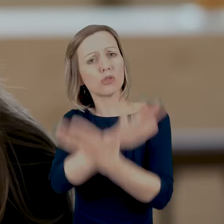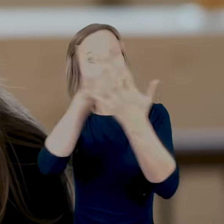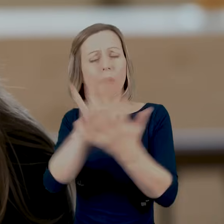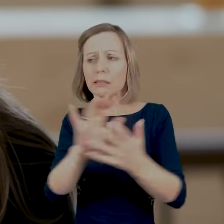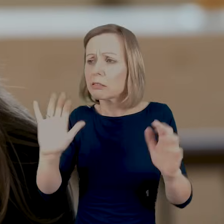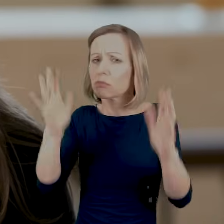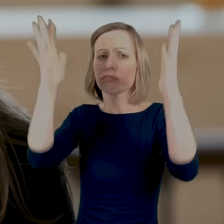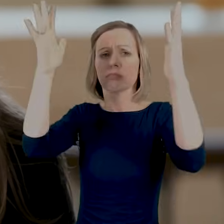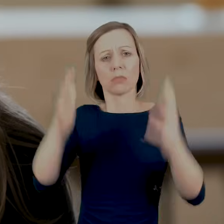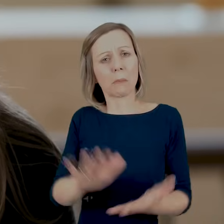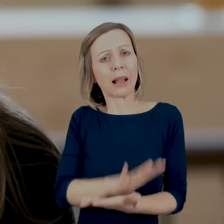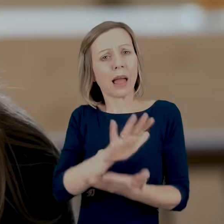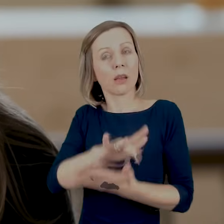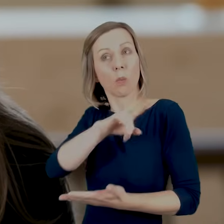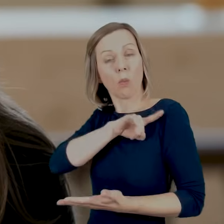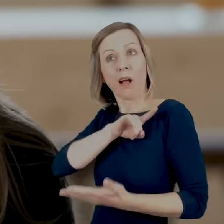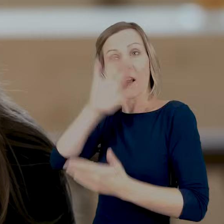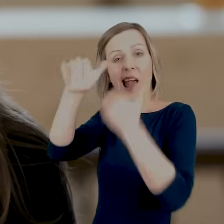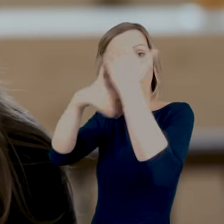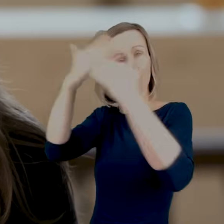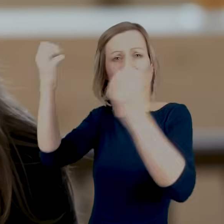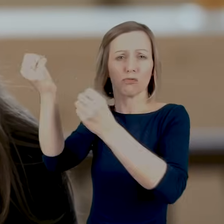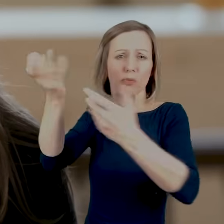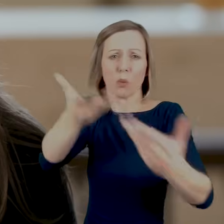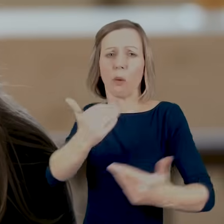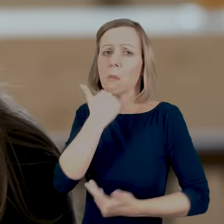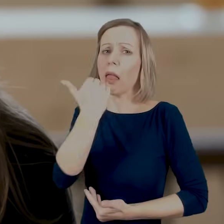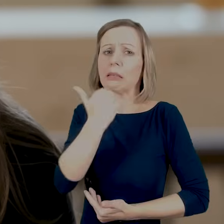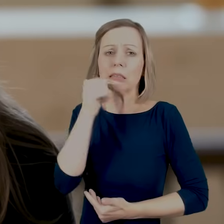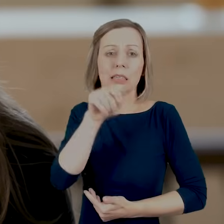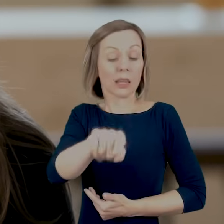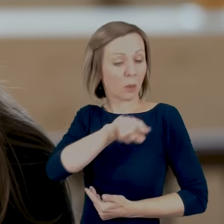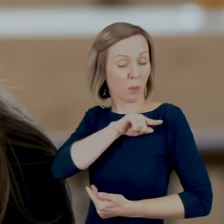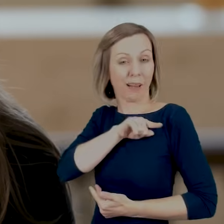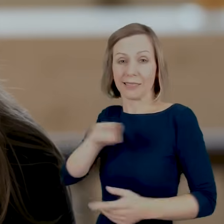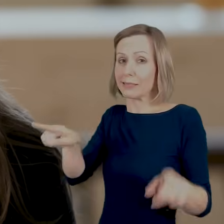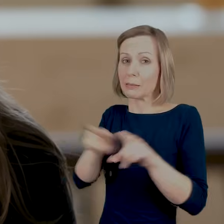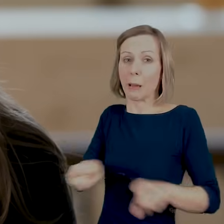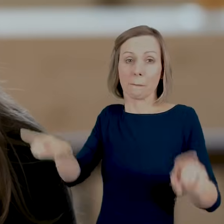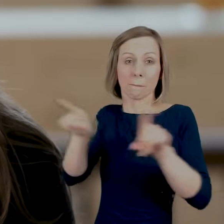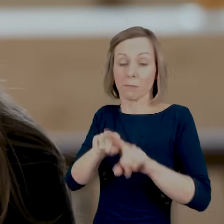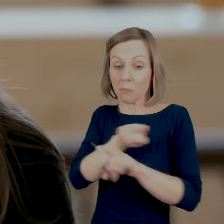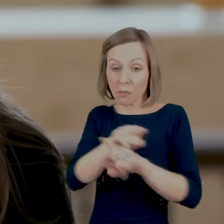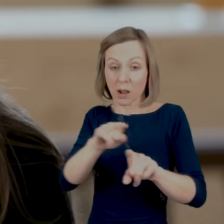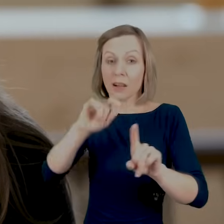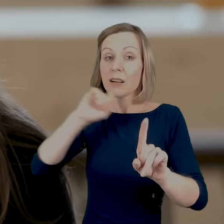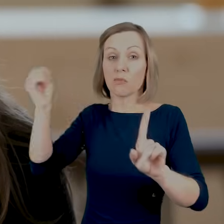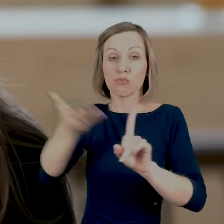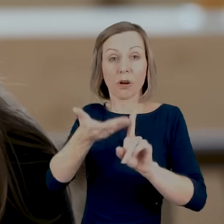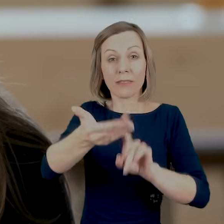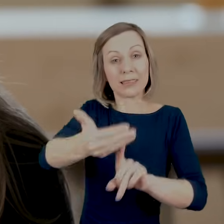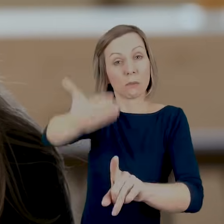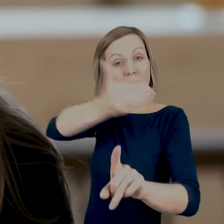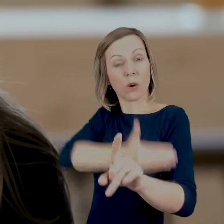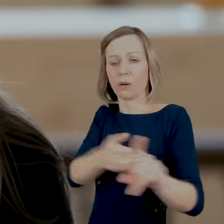account. Rejoice and be glad, for your reward is great in heaven, for in the same way